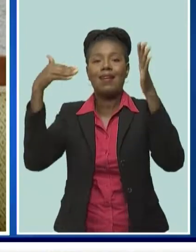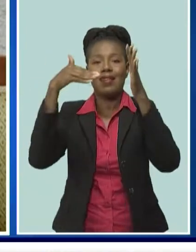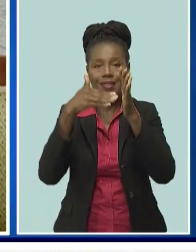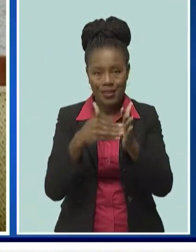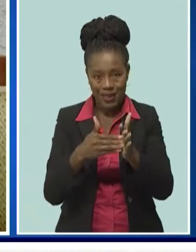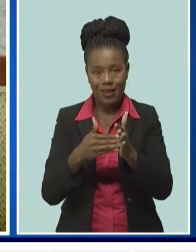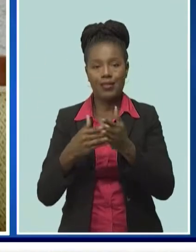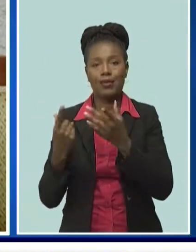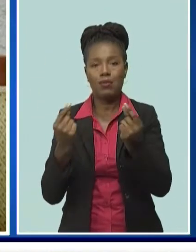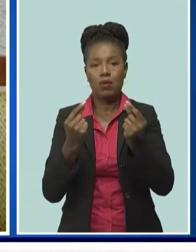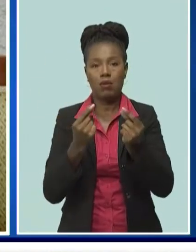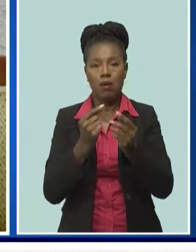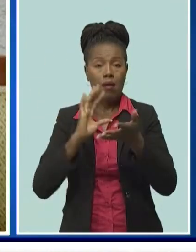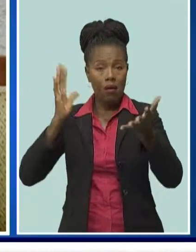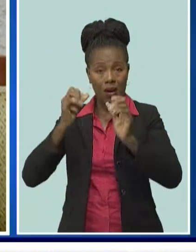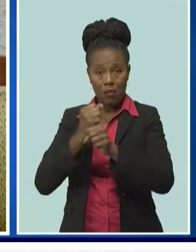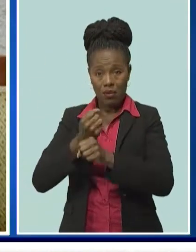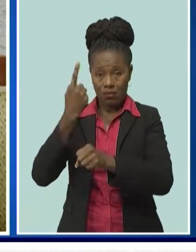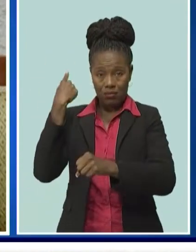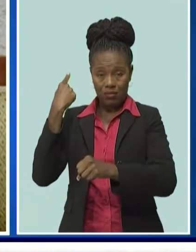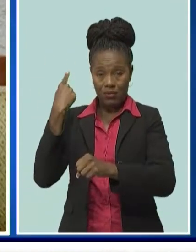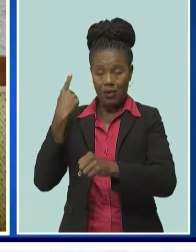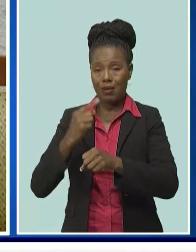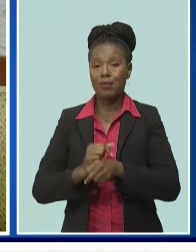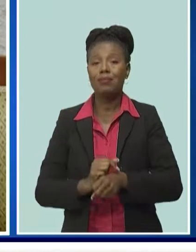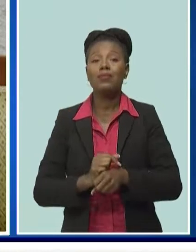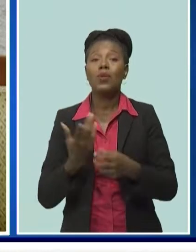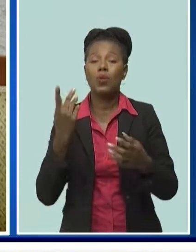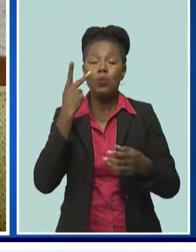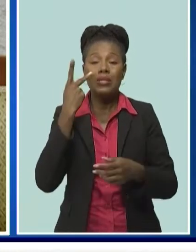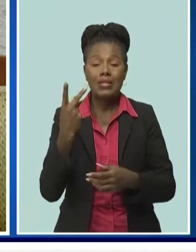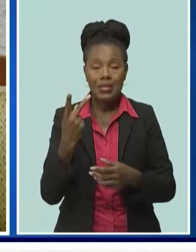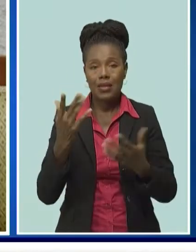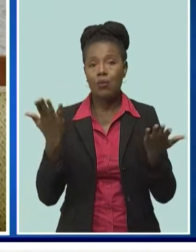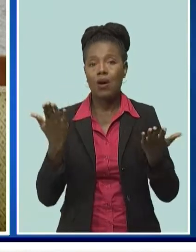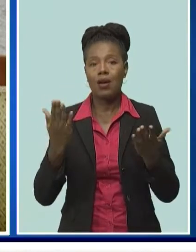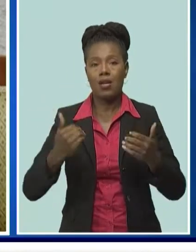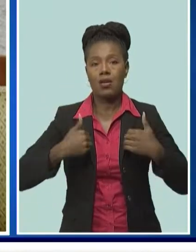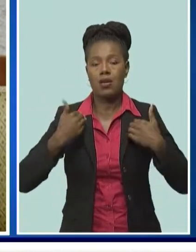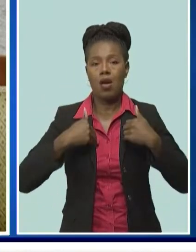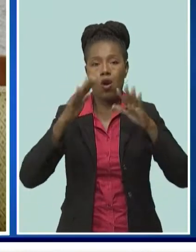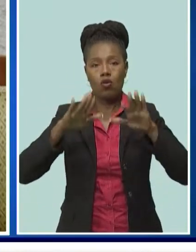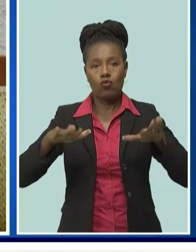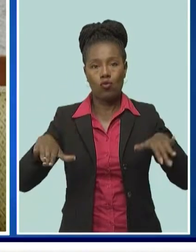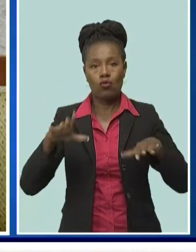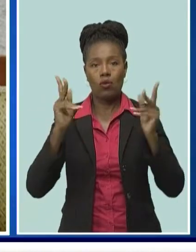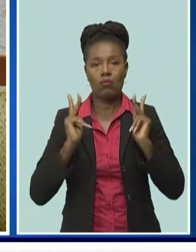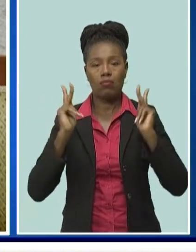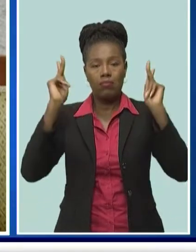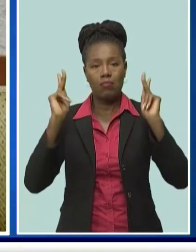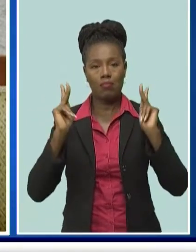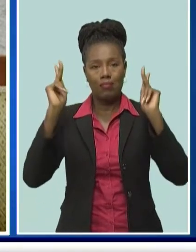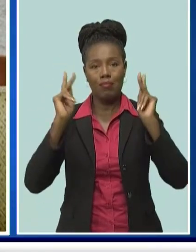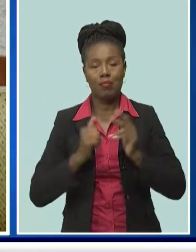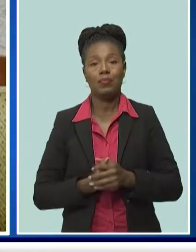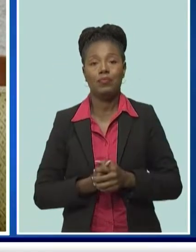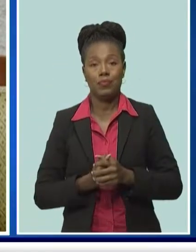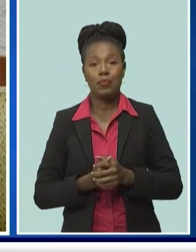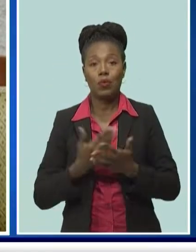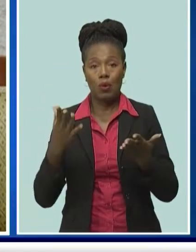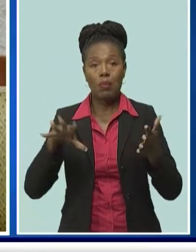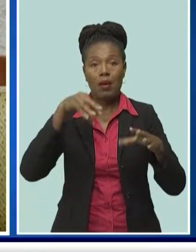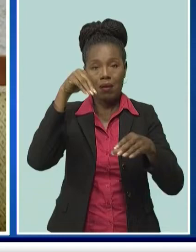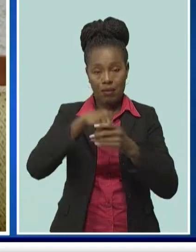year, unlike last year, we will see again Junior Kadooment will be on the calendar. Last year